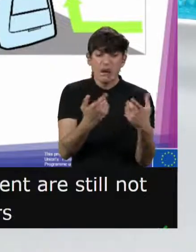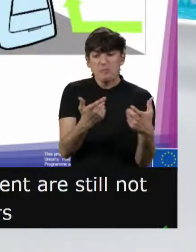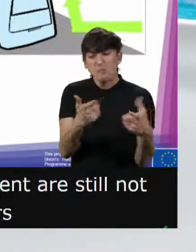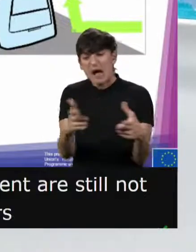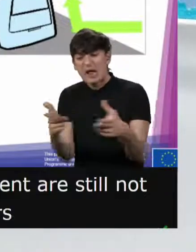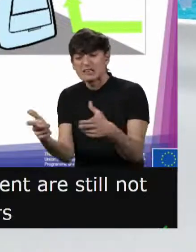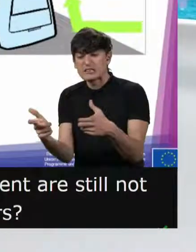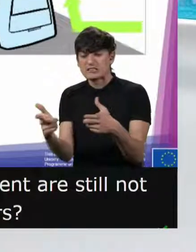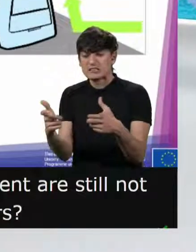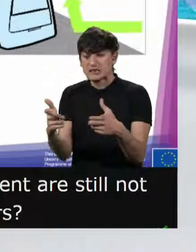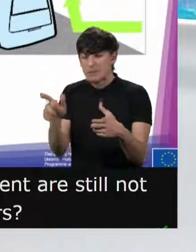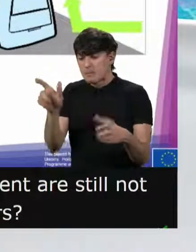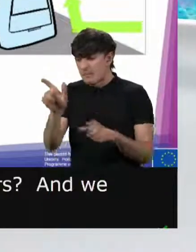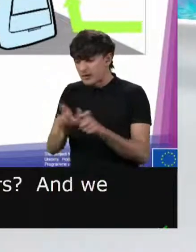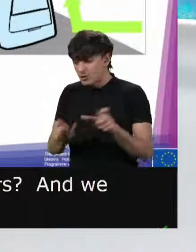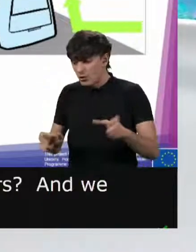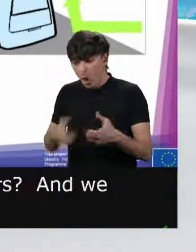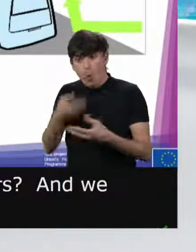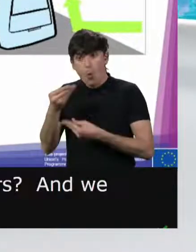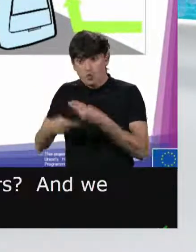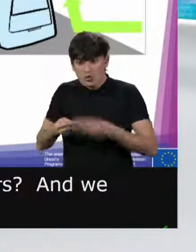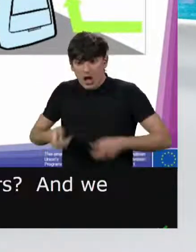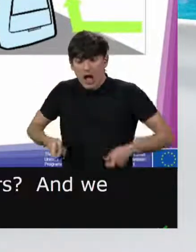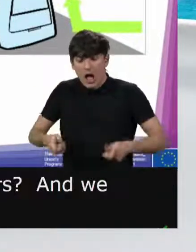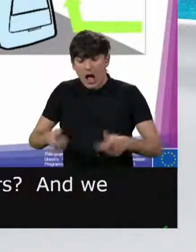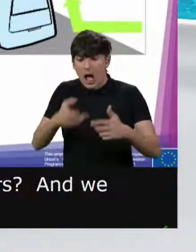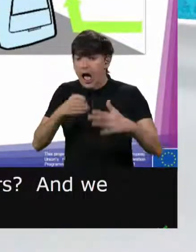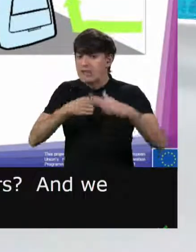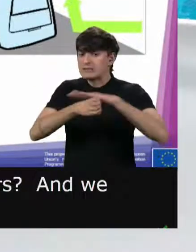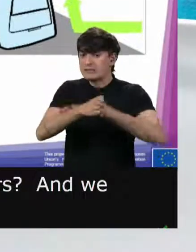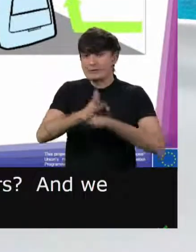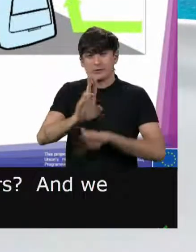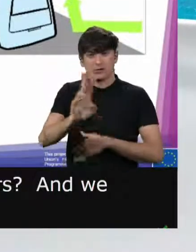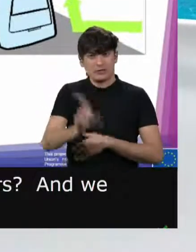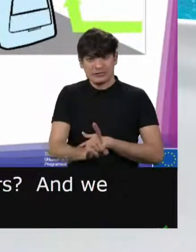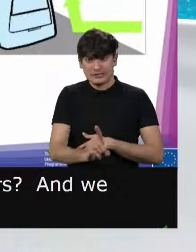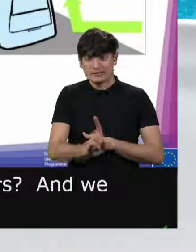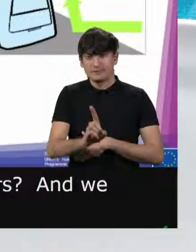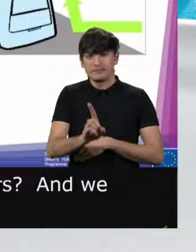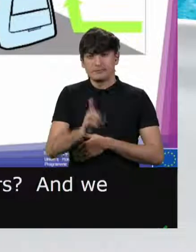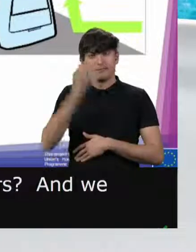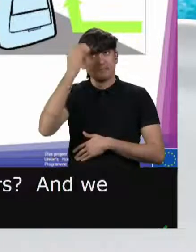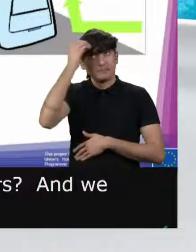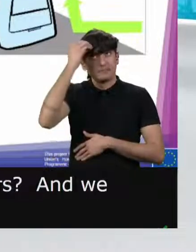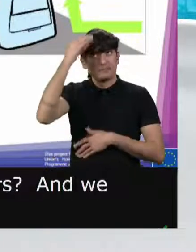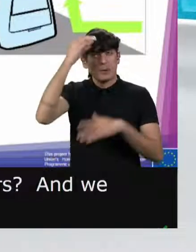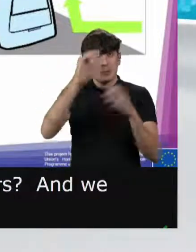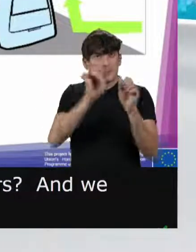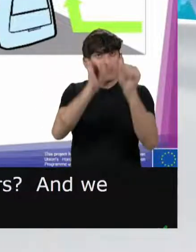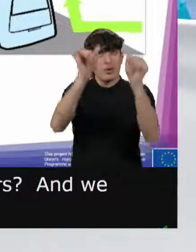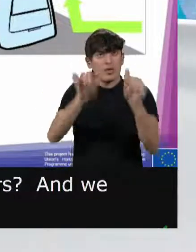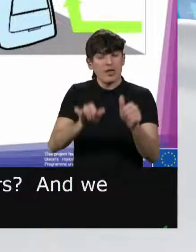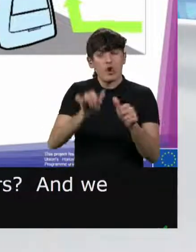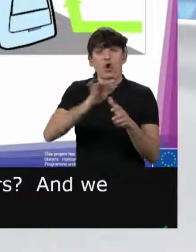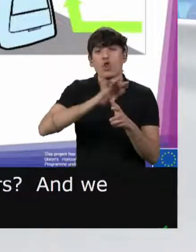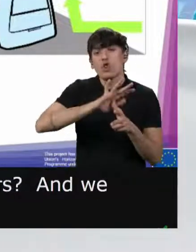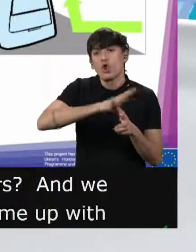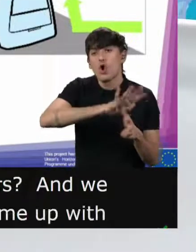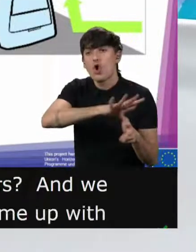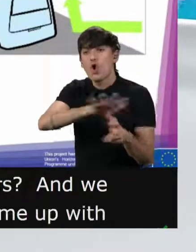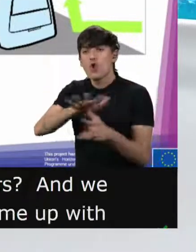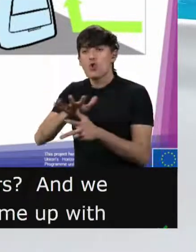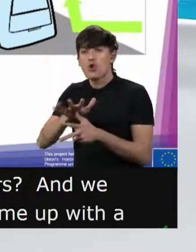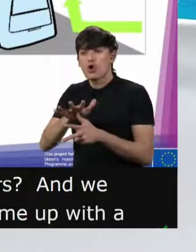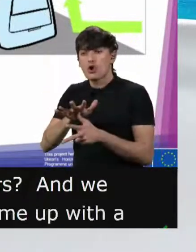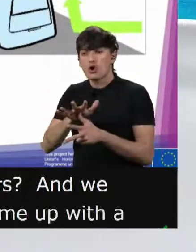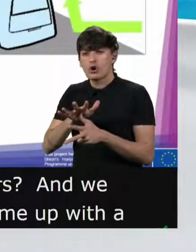we thought about the drones model. And yes, we came up with a flying or